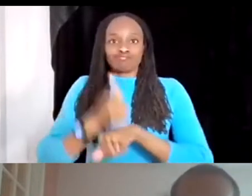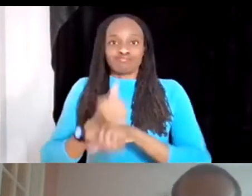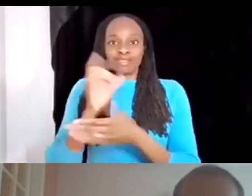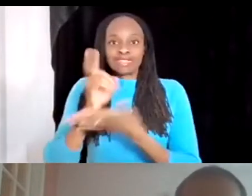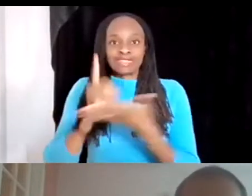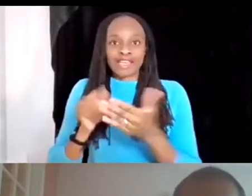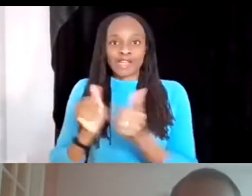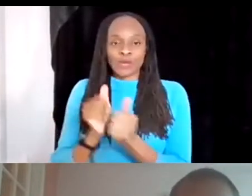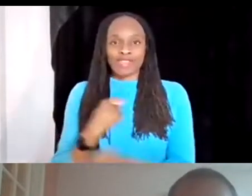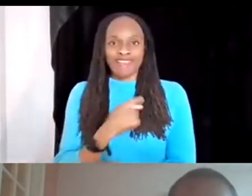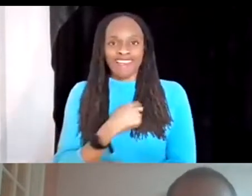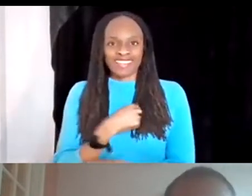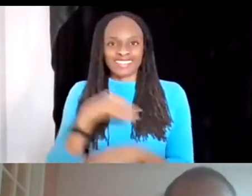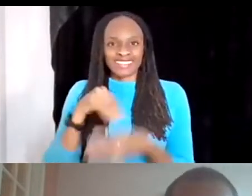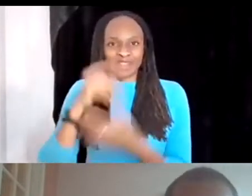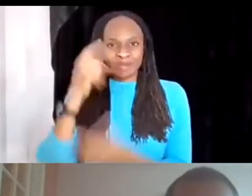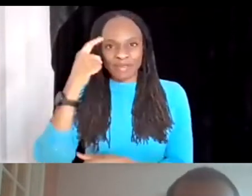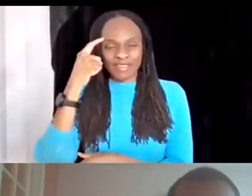that seems to be